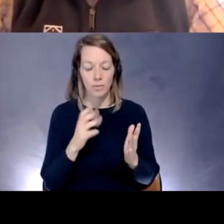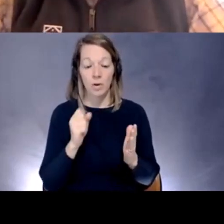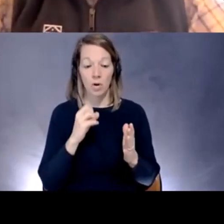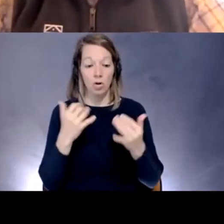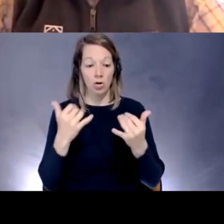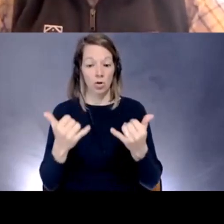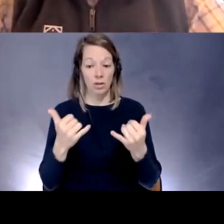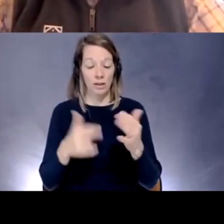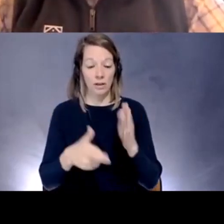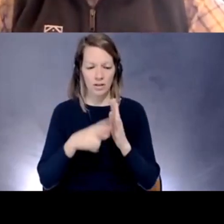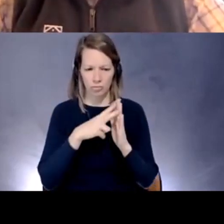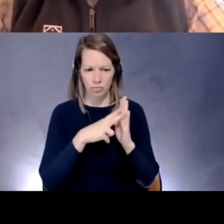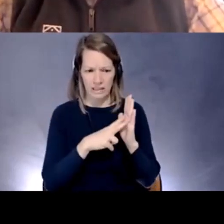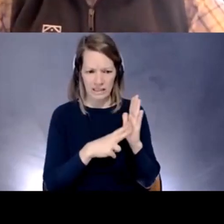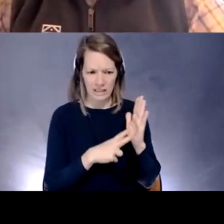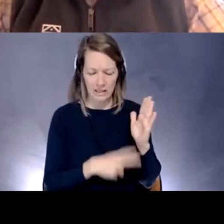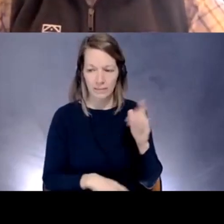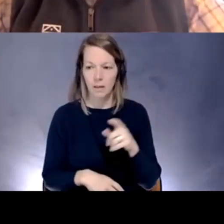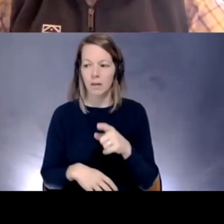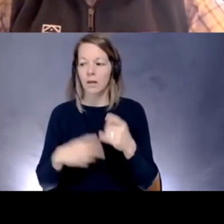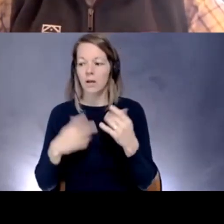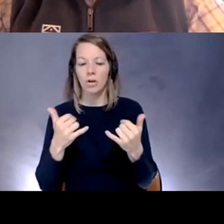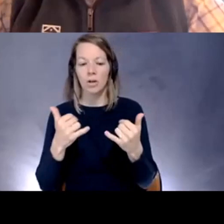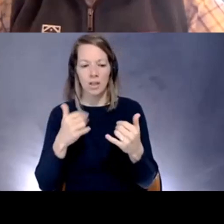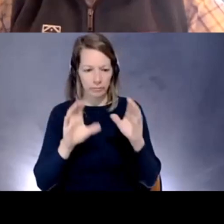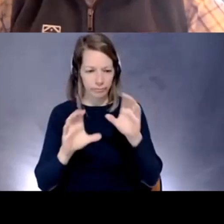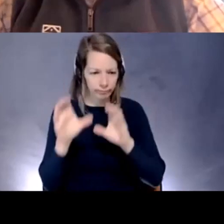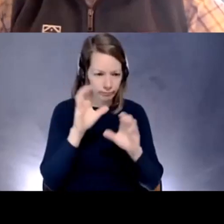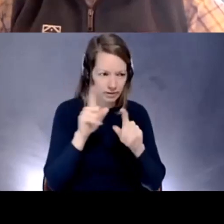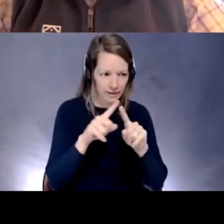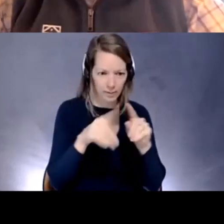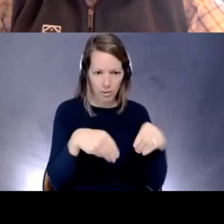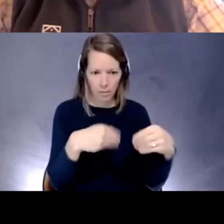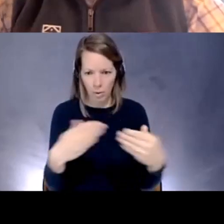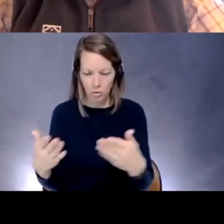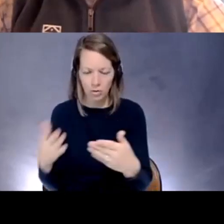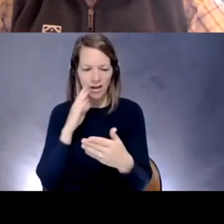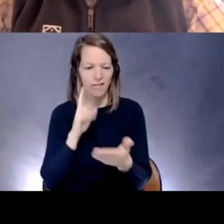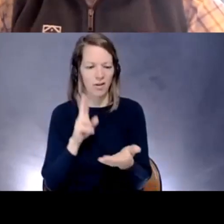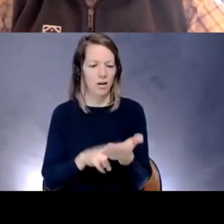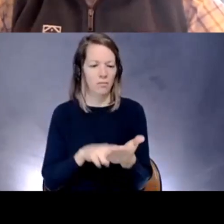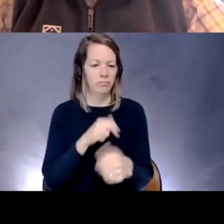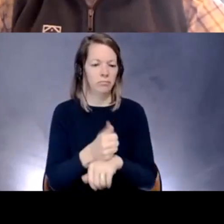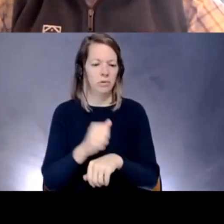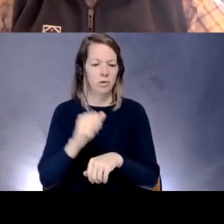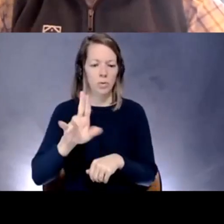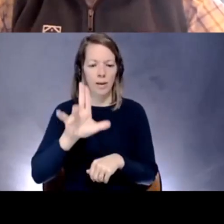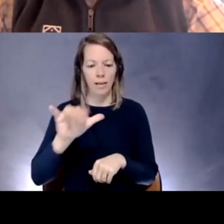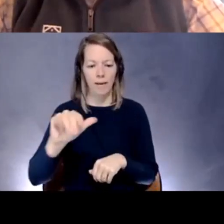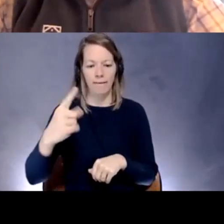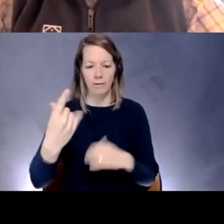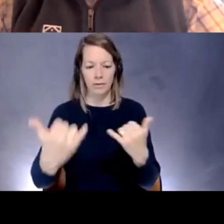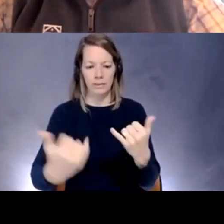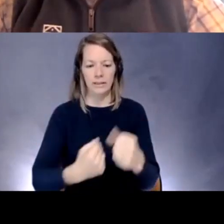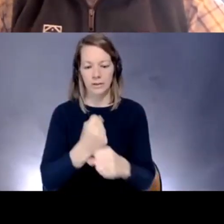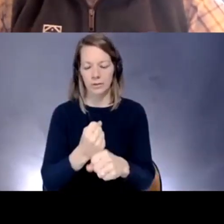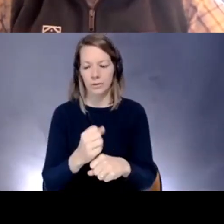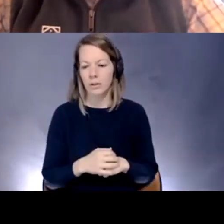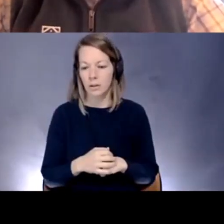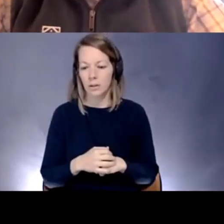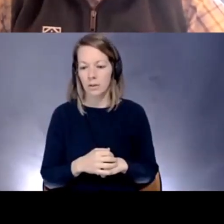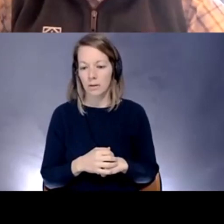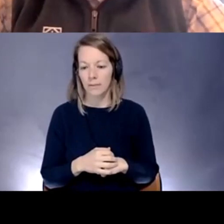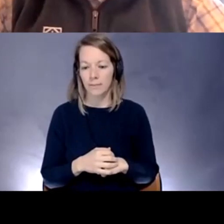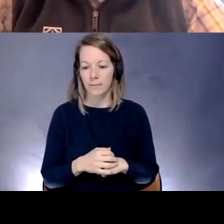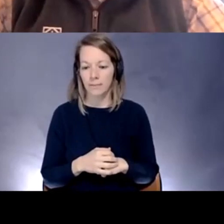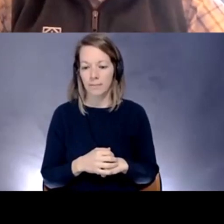currently reviewing proposals for the solution and hope to have a contract in place by July 1st of this year. This will